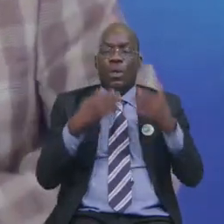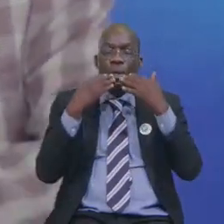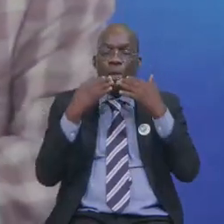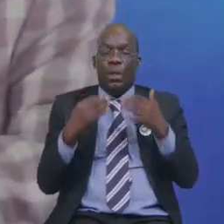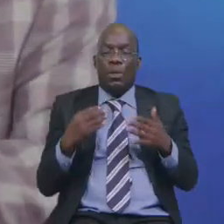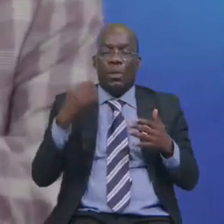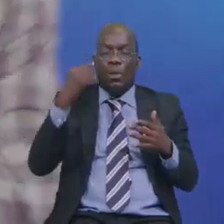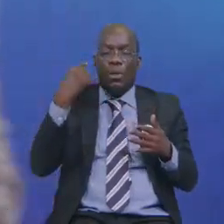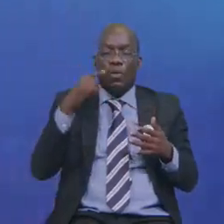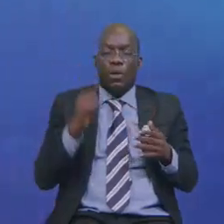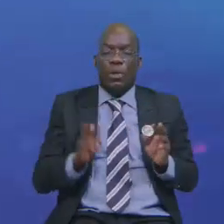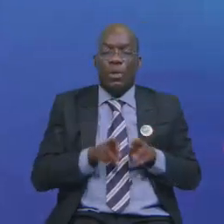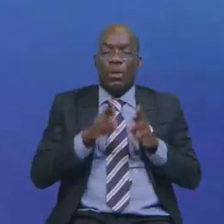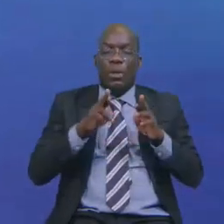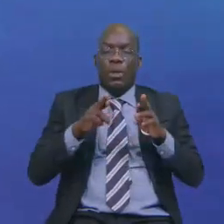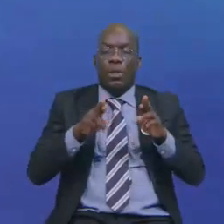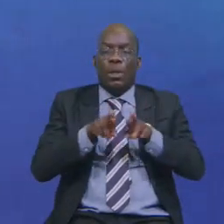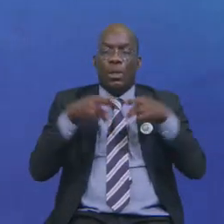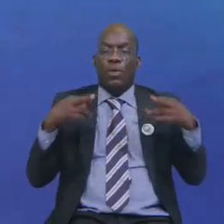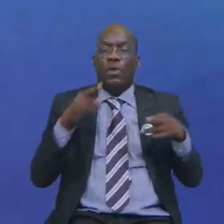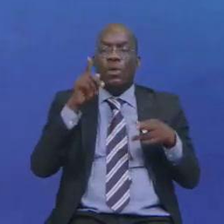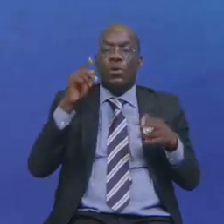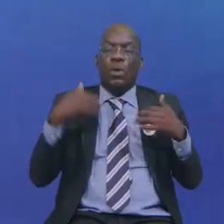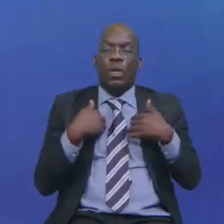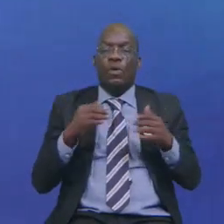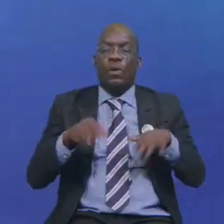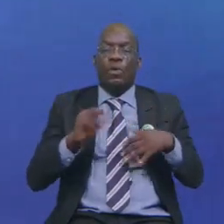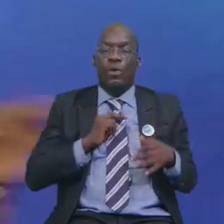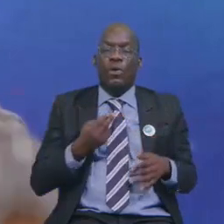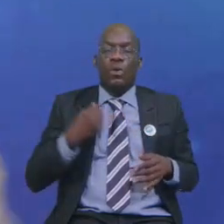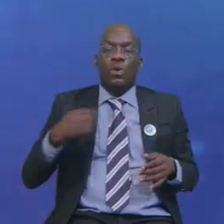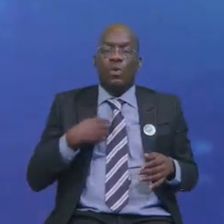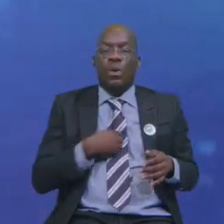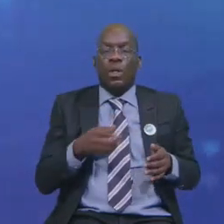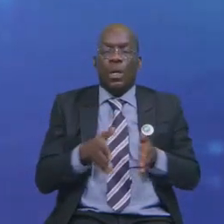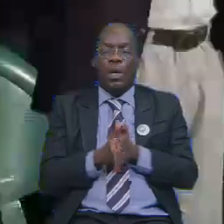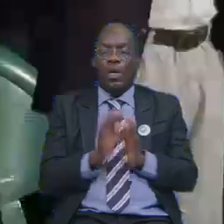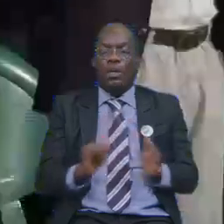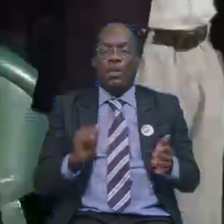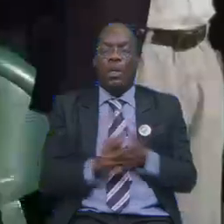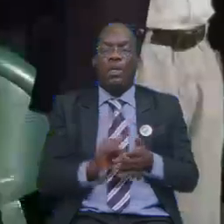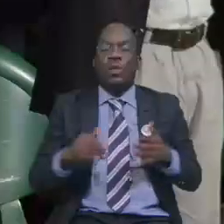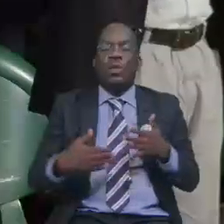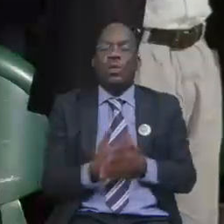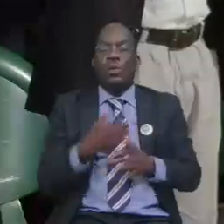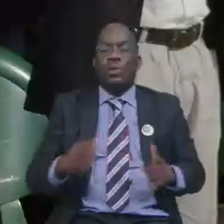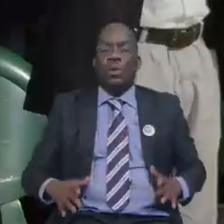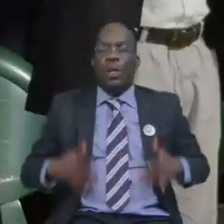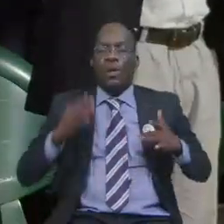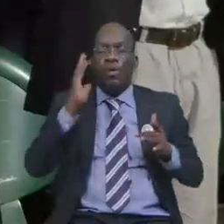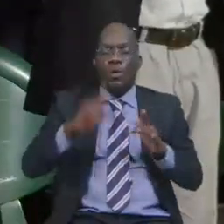us. We're asking, O Lord, in your life, we begin today in Jesus' name.